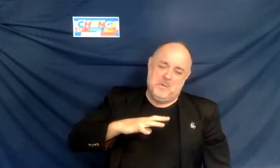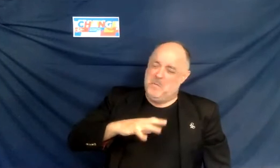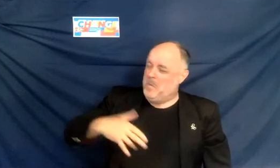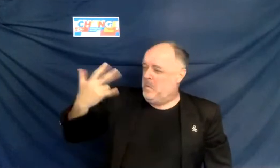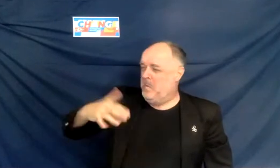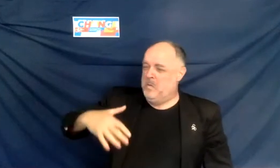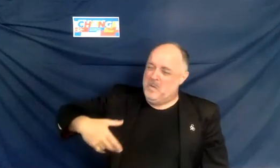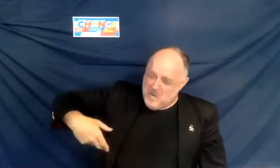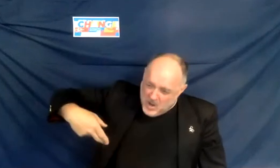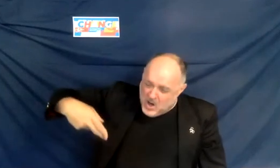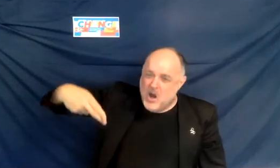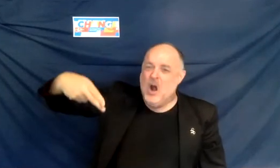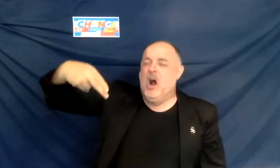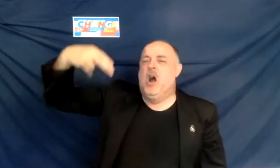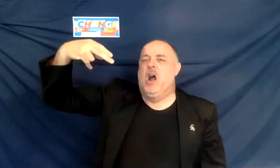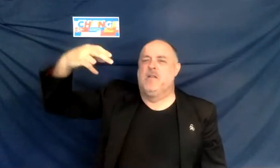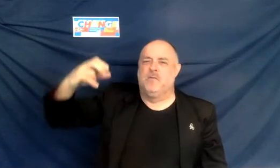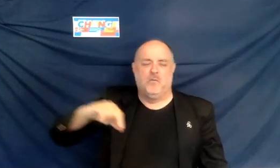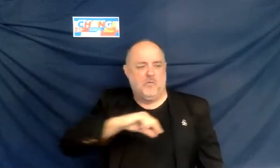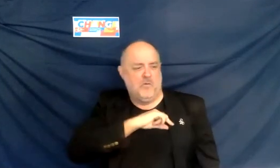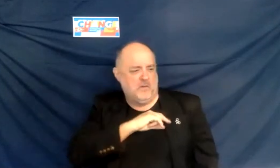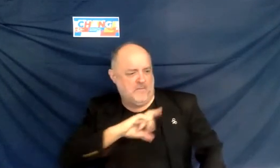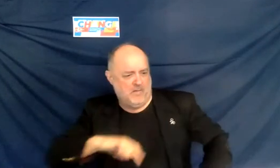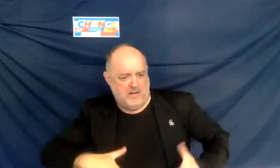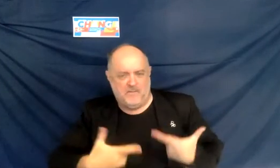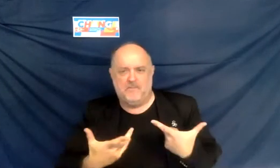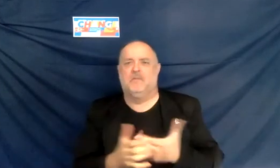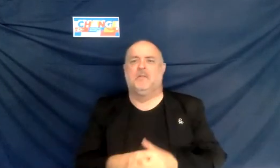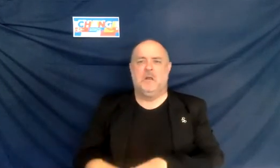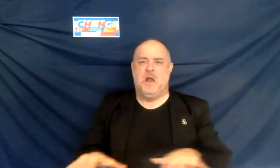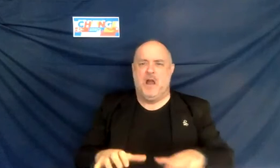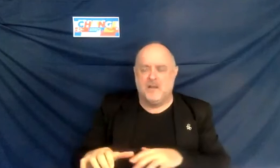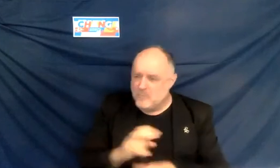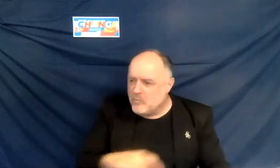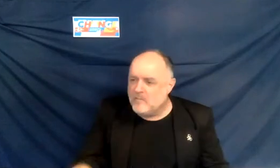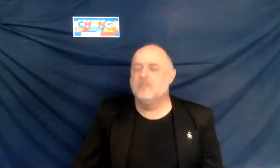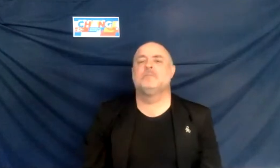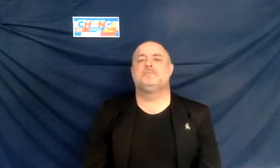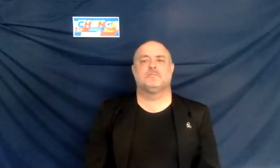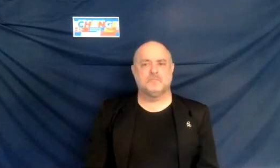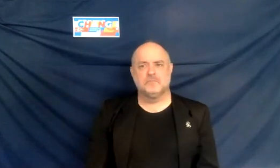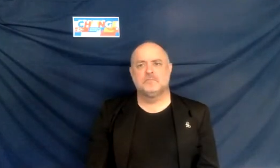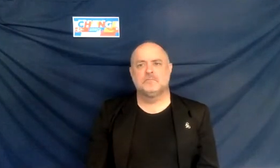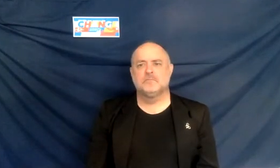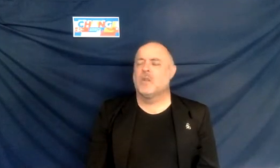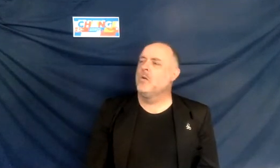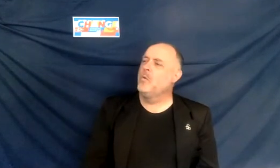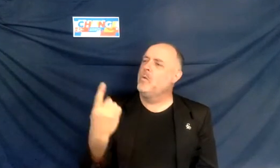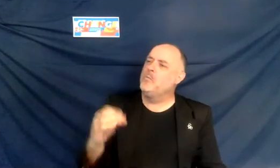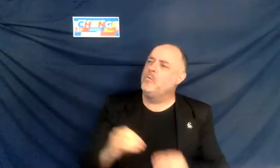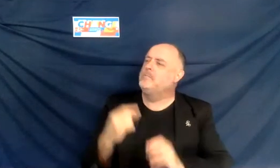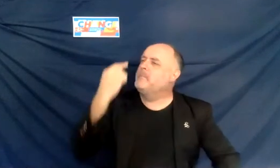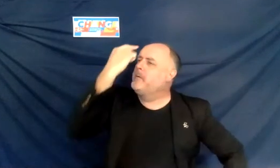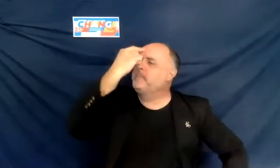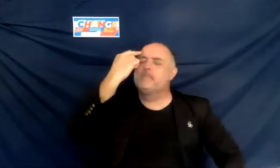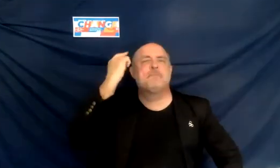next wave of helping this case for investment in active travel. Yeah, and I think just one other thought in terms